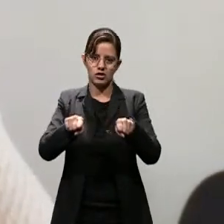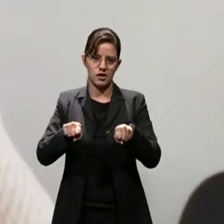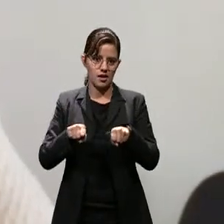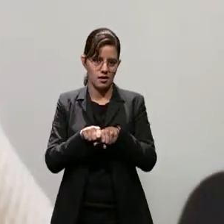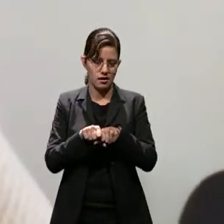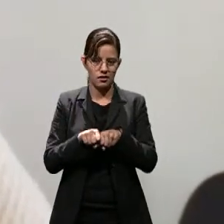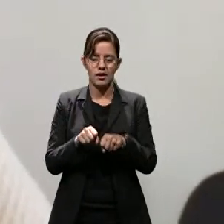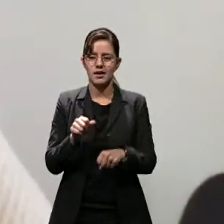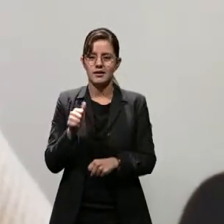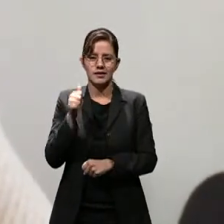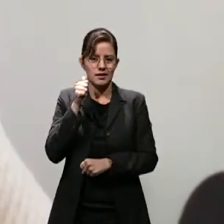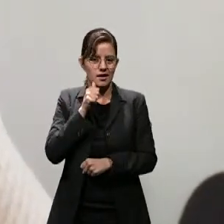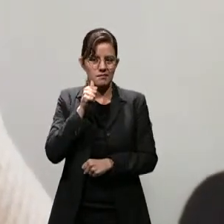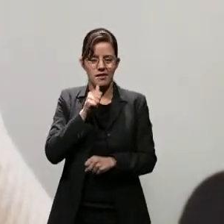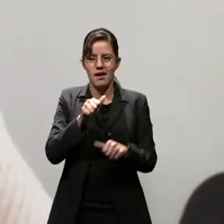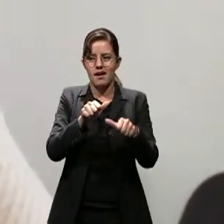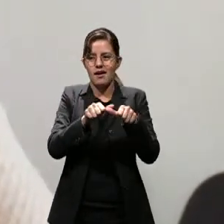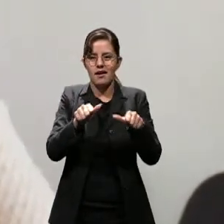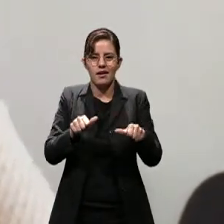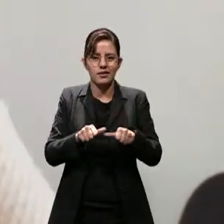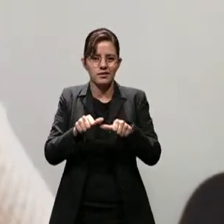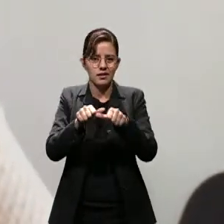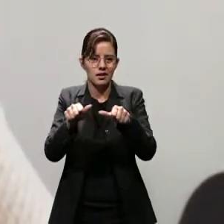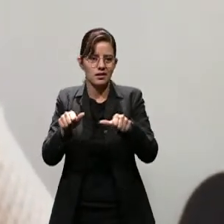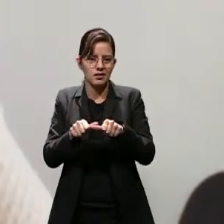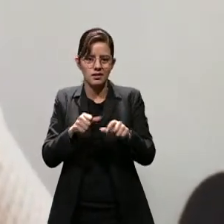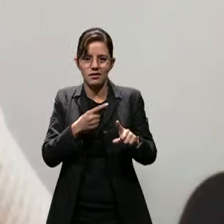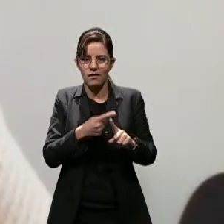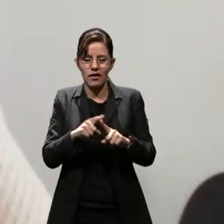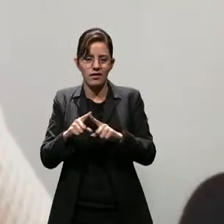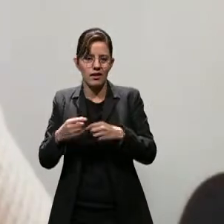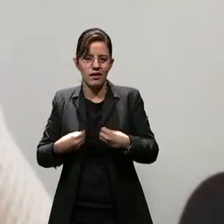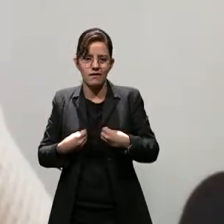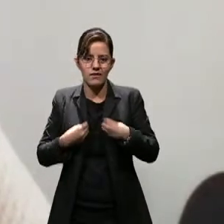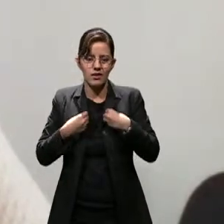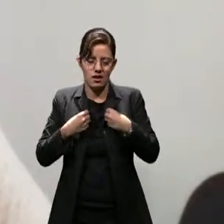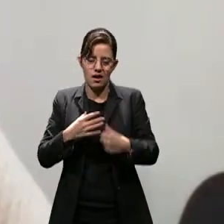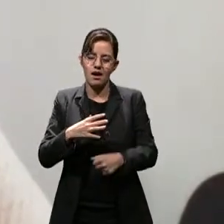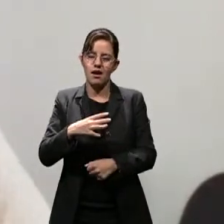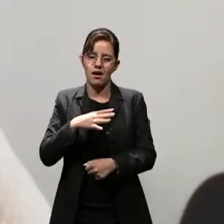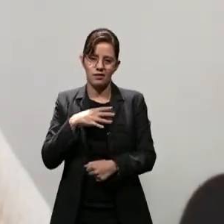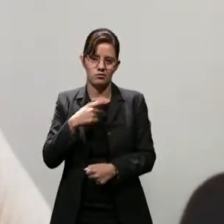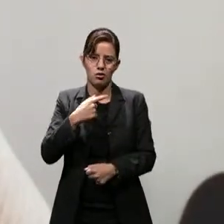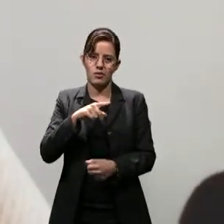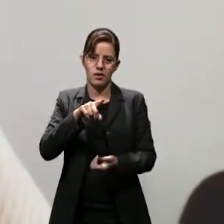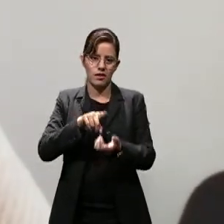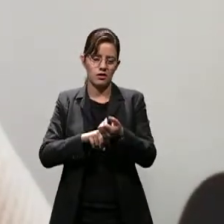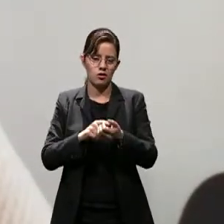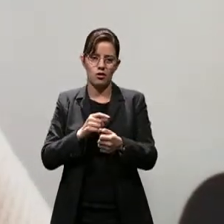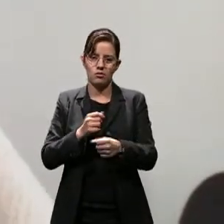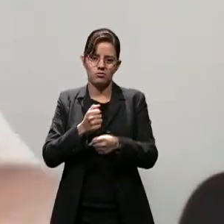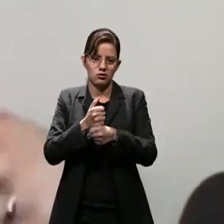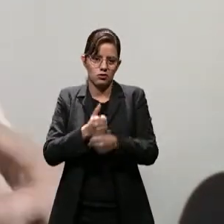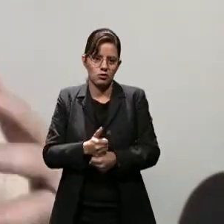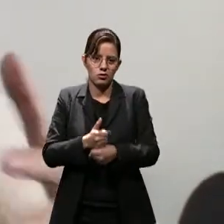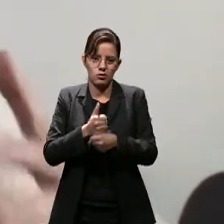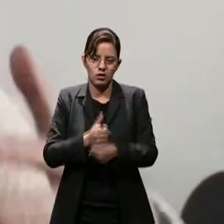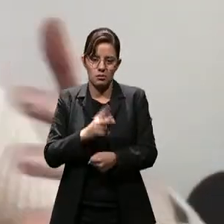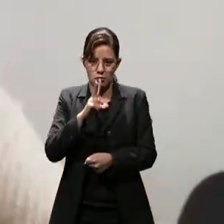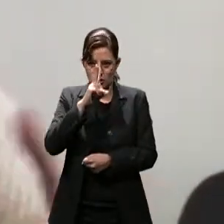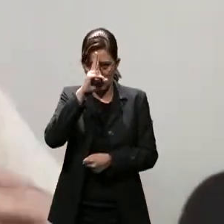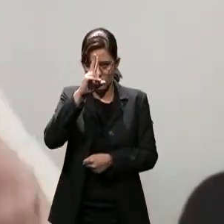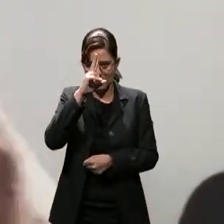the structure of our societies, and it is present in all the arenas of our lives and